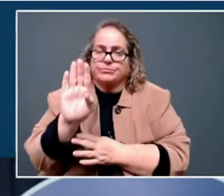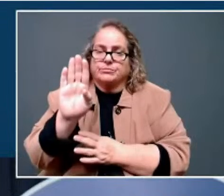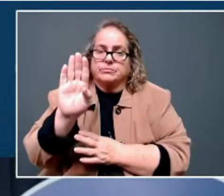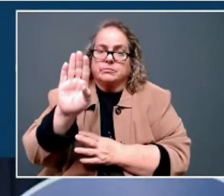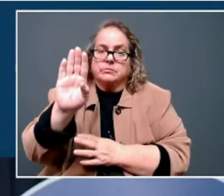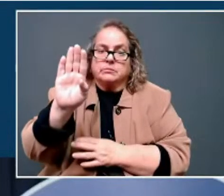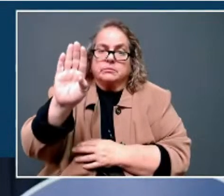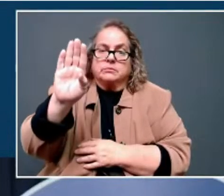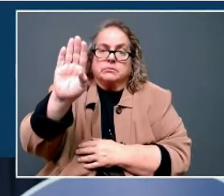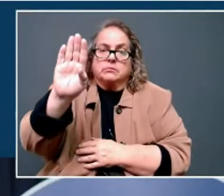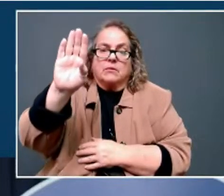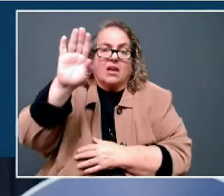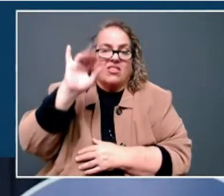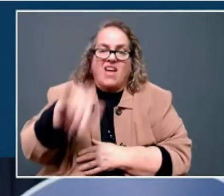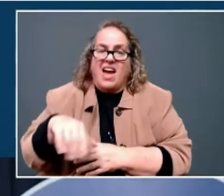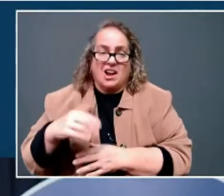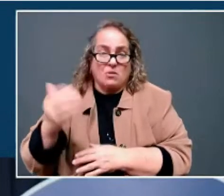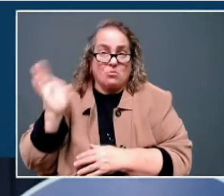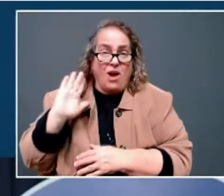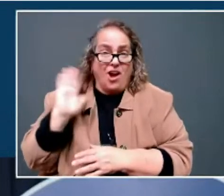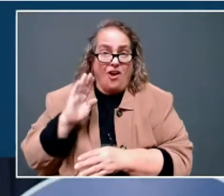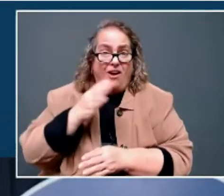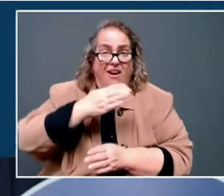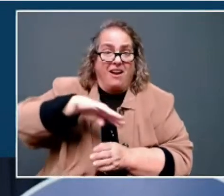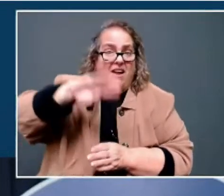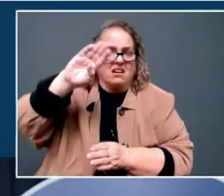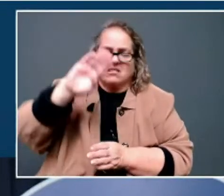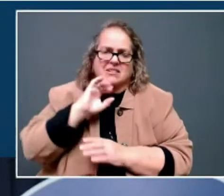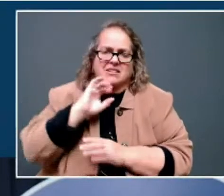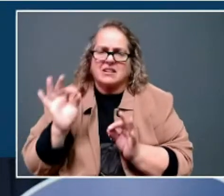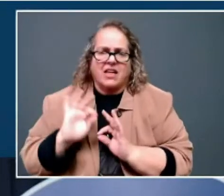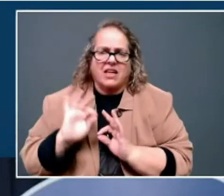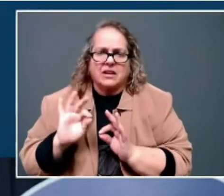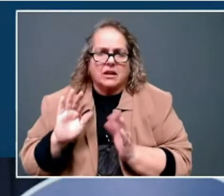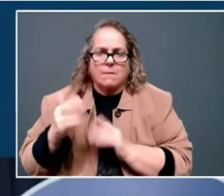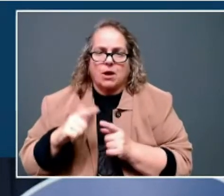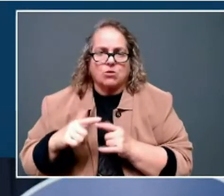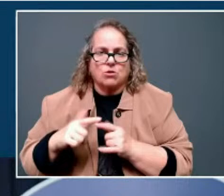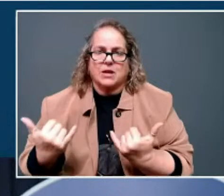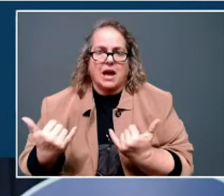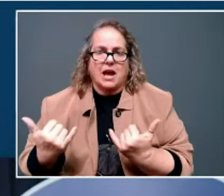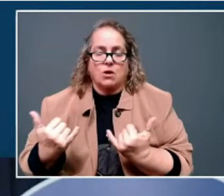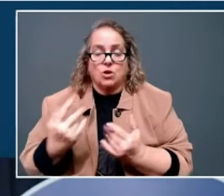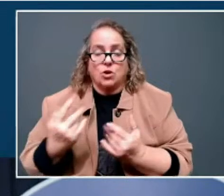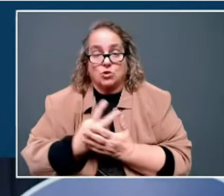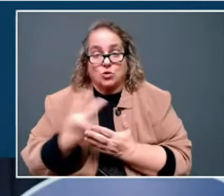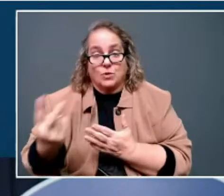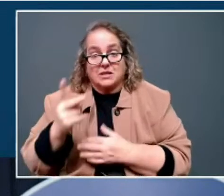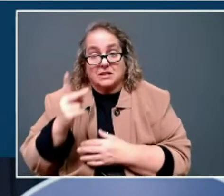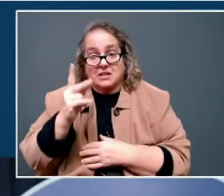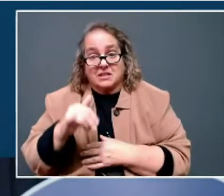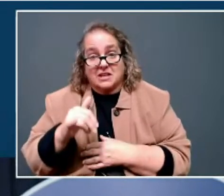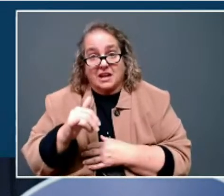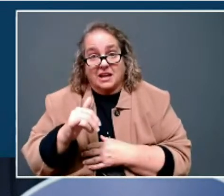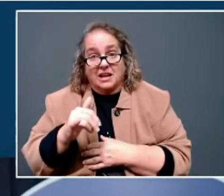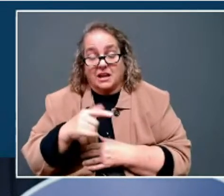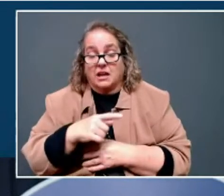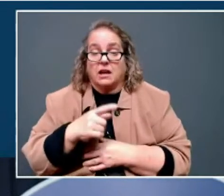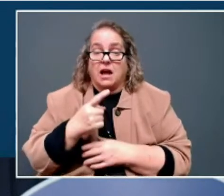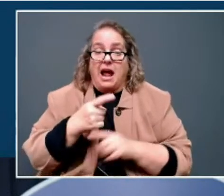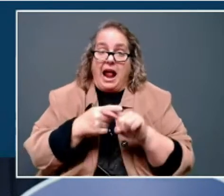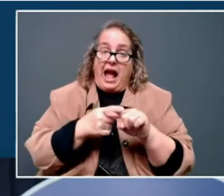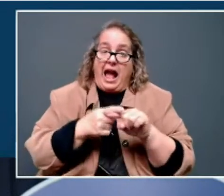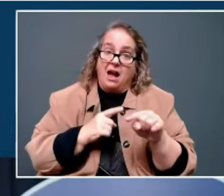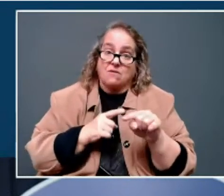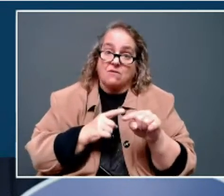all prior escalations. In just 2 weeks, Kentucky has gone from roughly half of our Delta surge peak to more